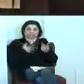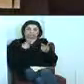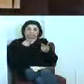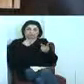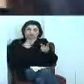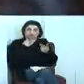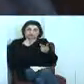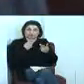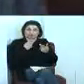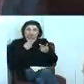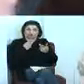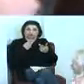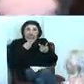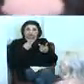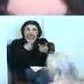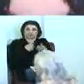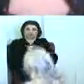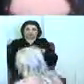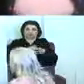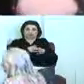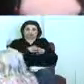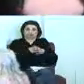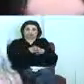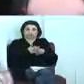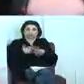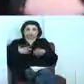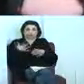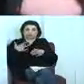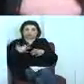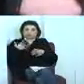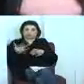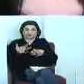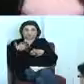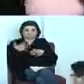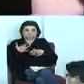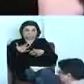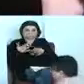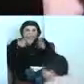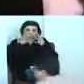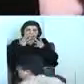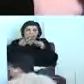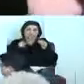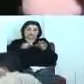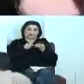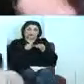a few times because I'm still feeling tearful about losing my friend Carol.